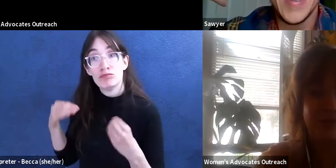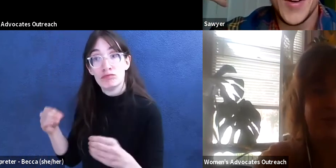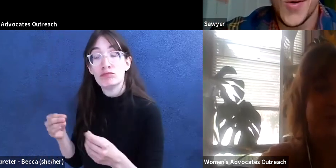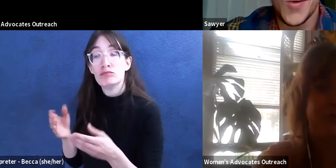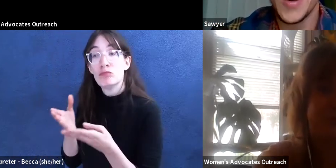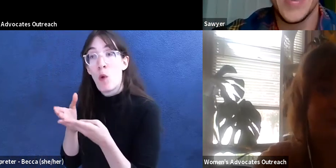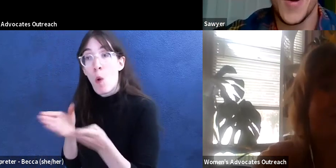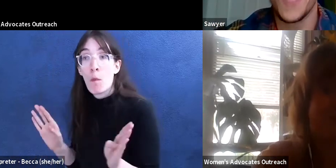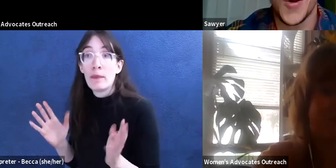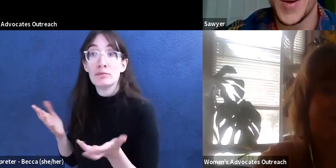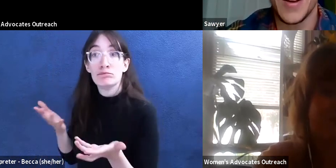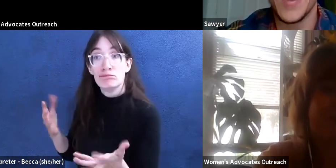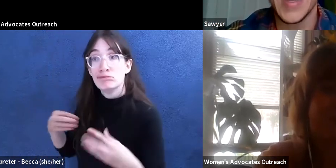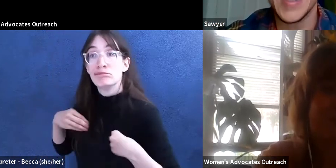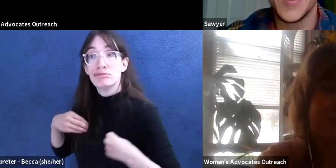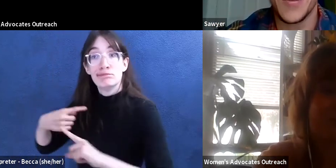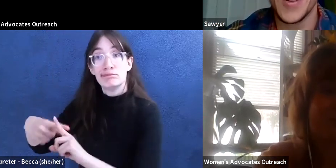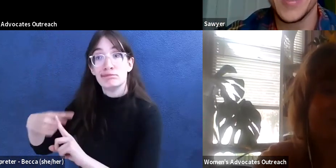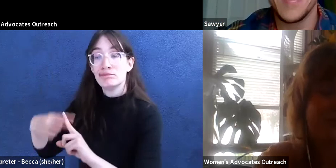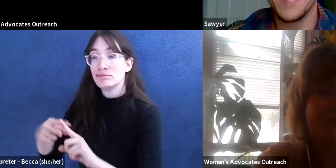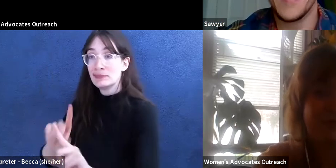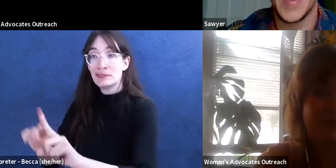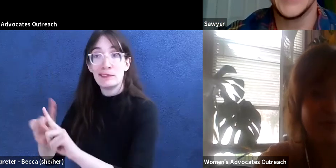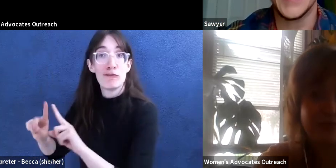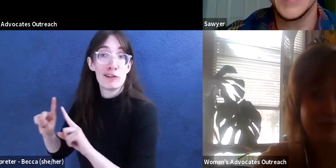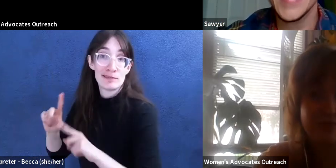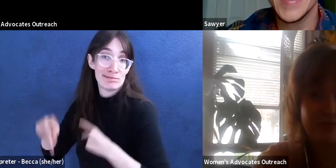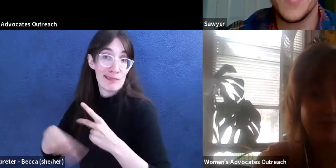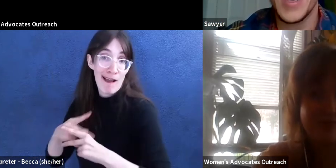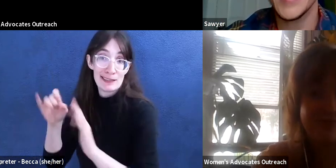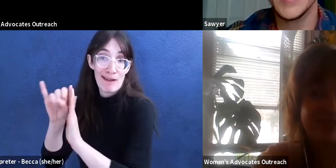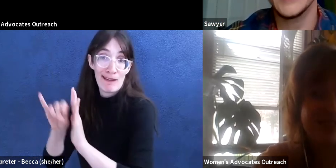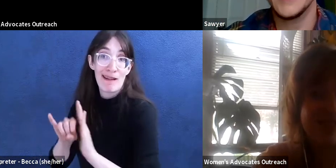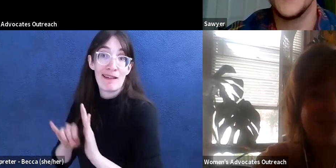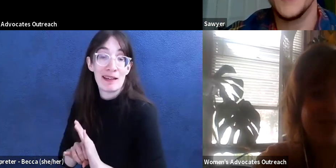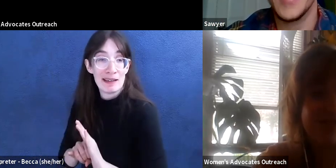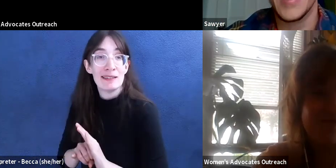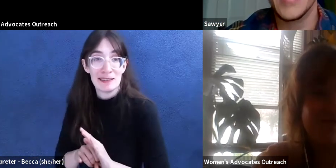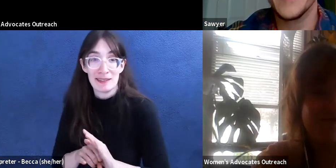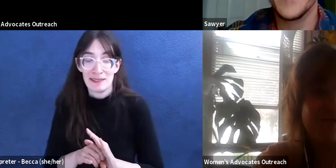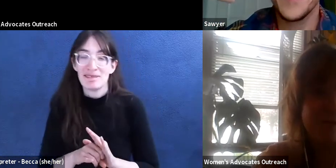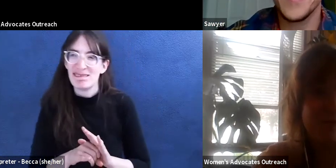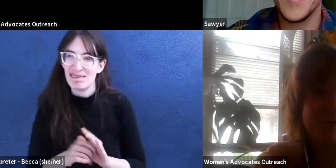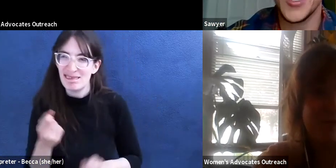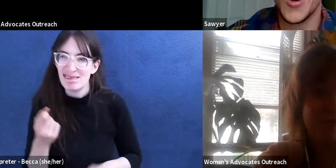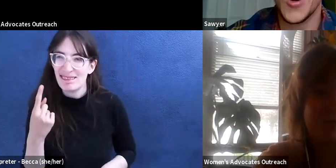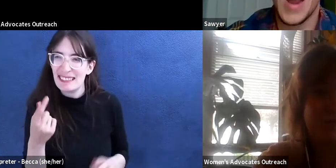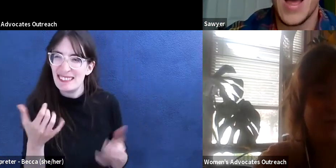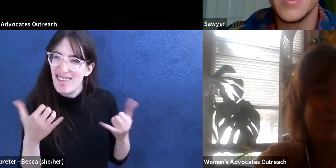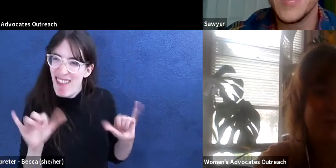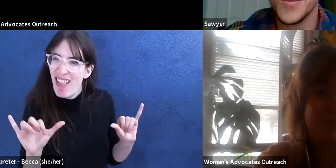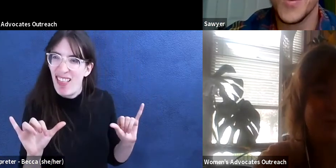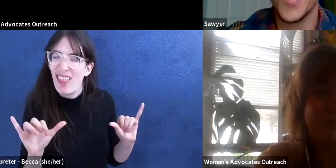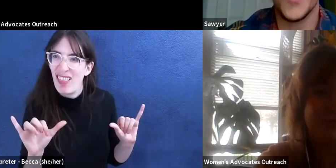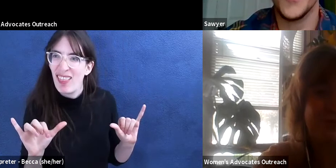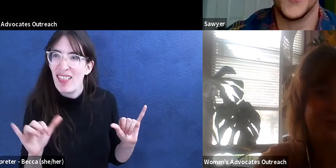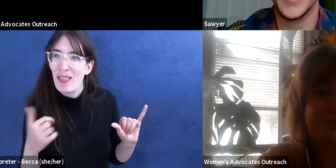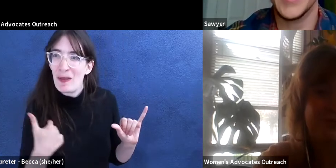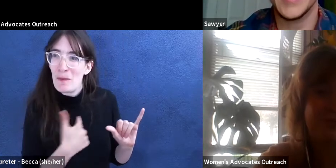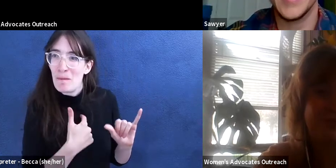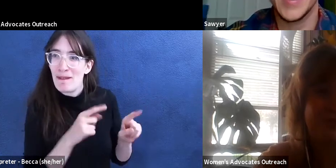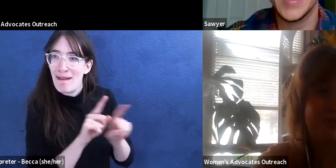adults. And that's just like, if you want to have that like open communication, and